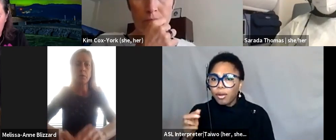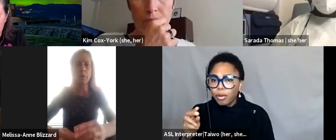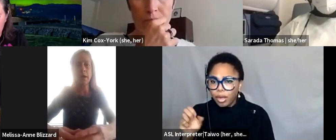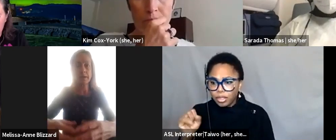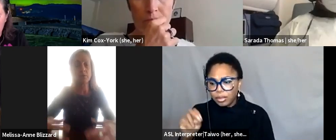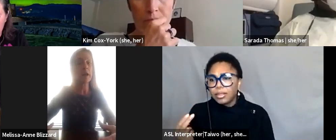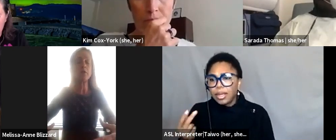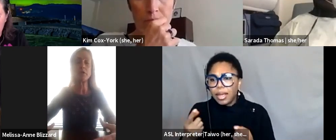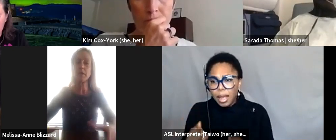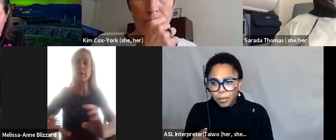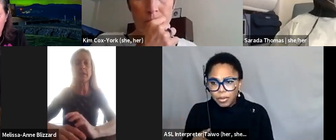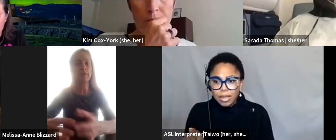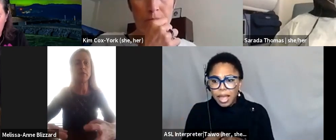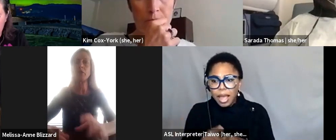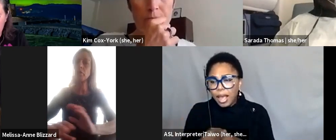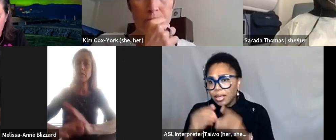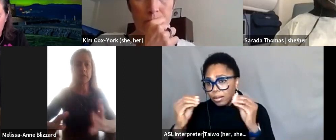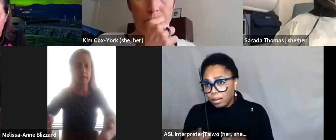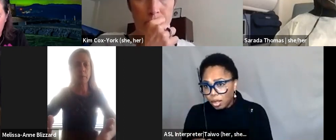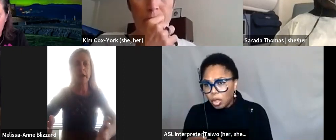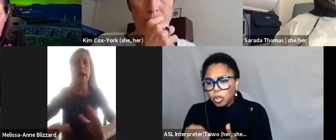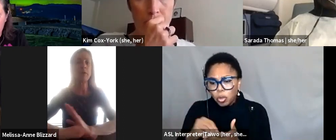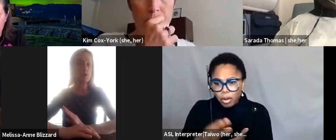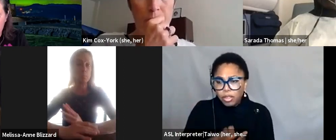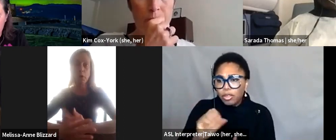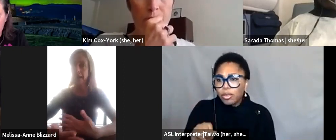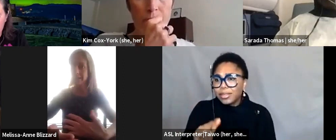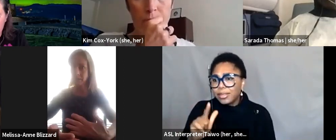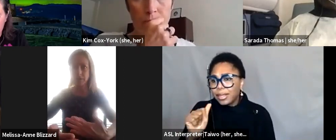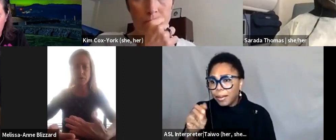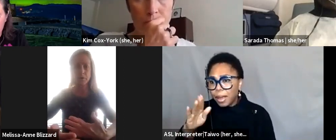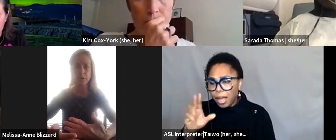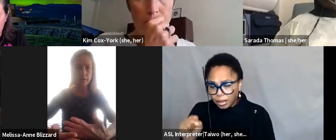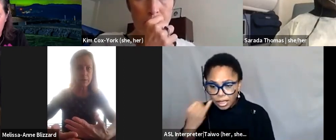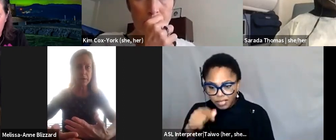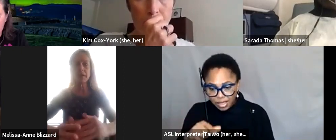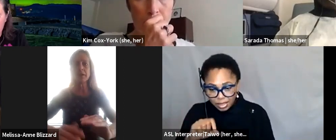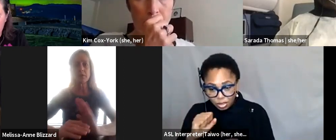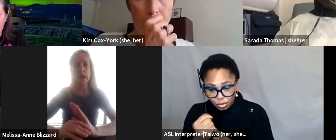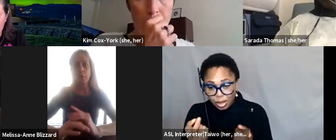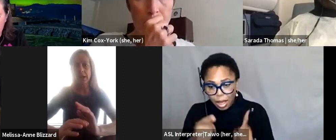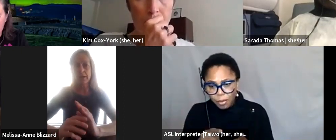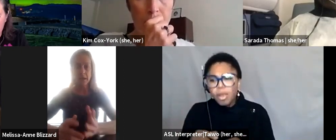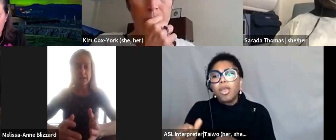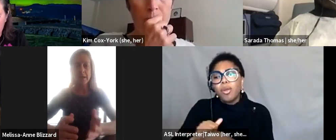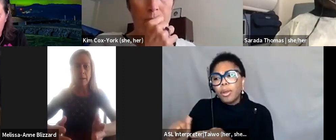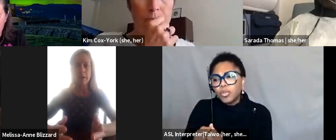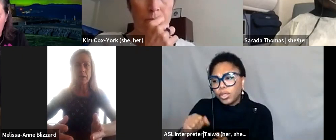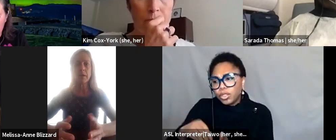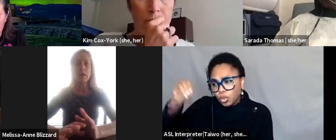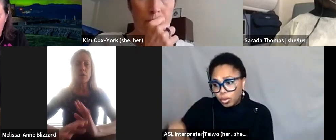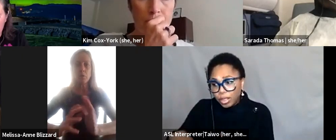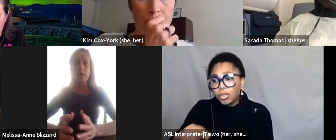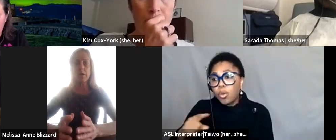So, and it's written out in your syllabus. If this occurs, this is what happens. You practice with the students, so that when it does